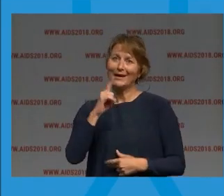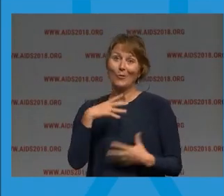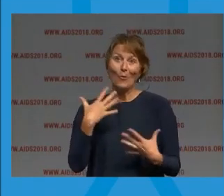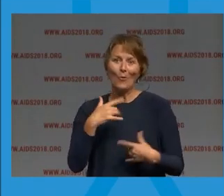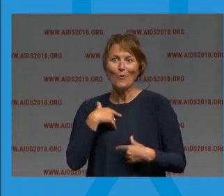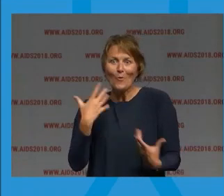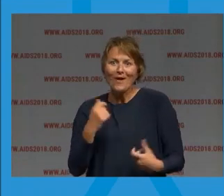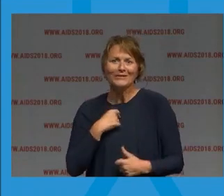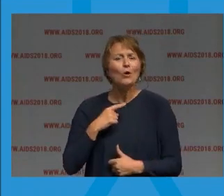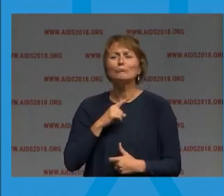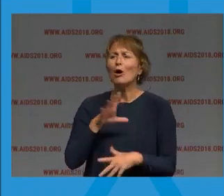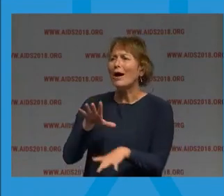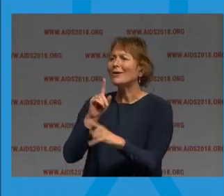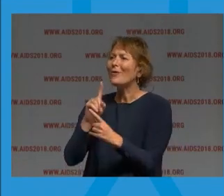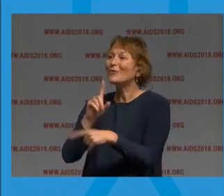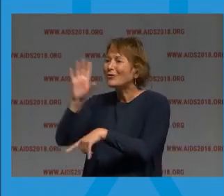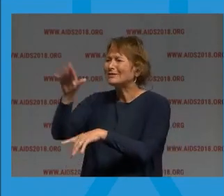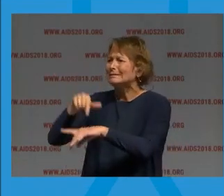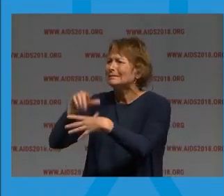So,